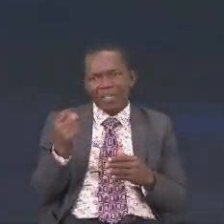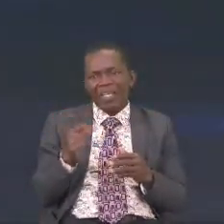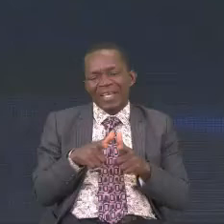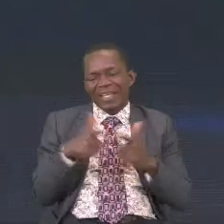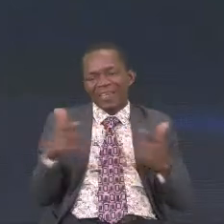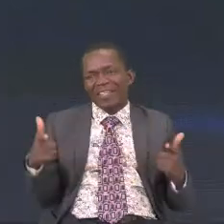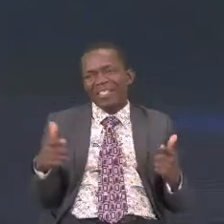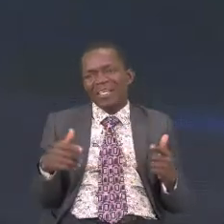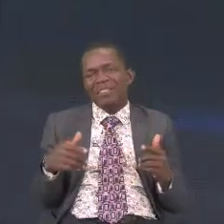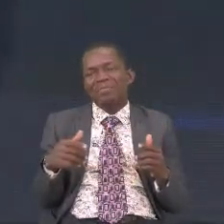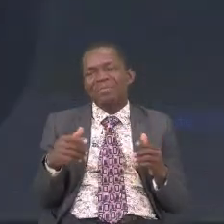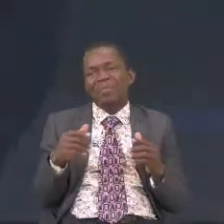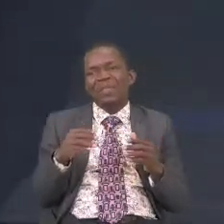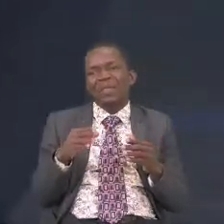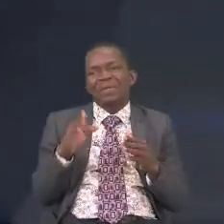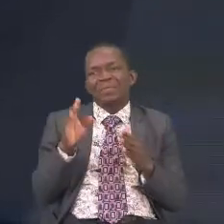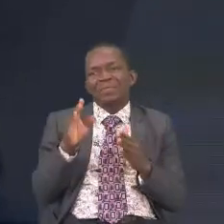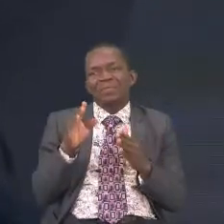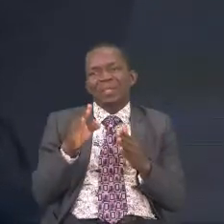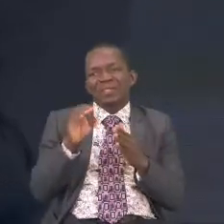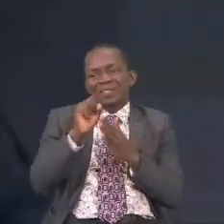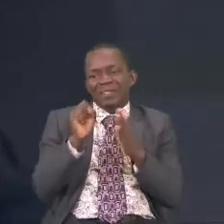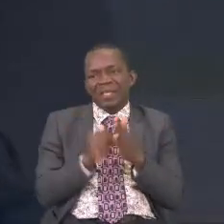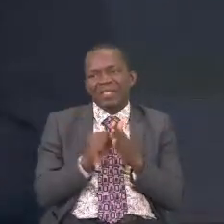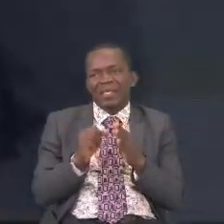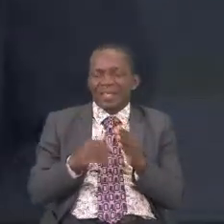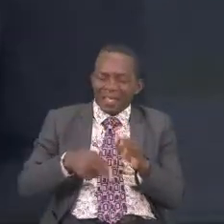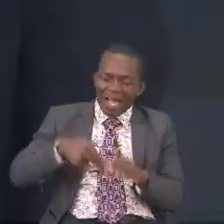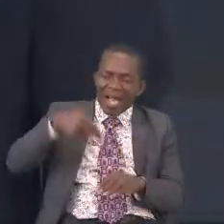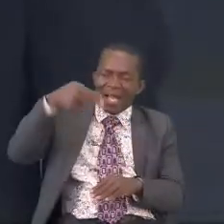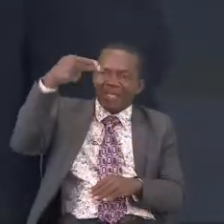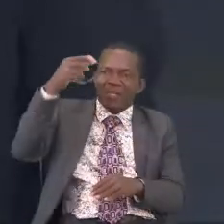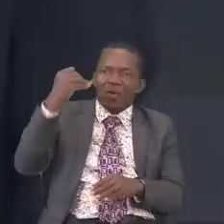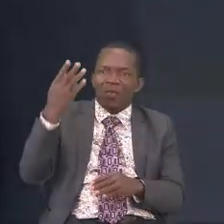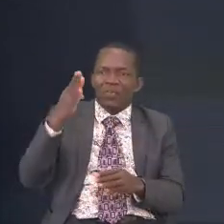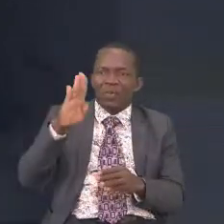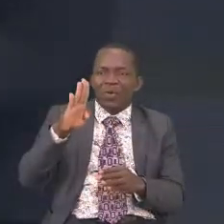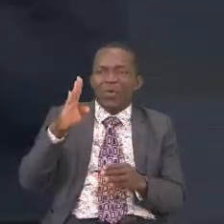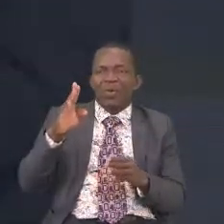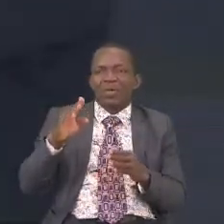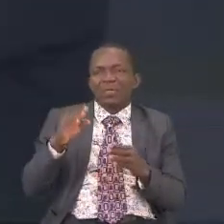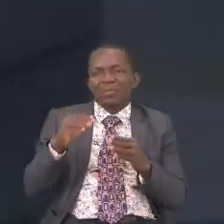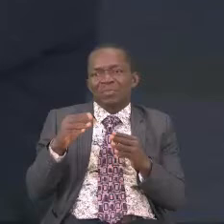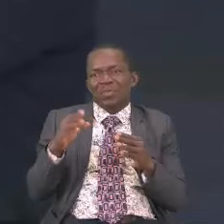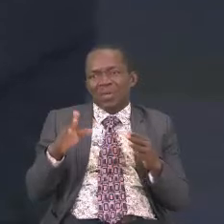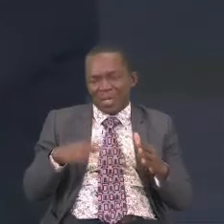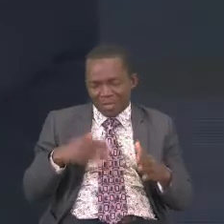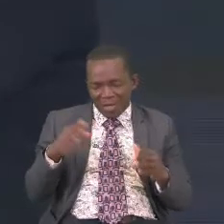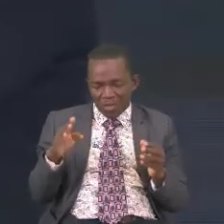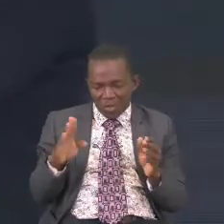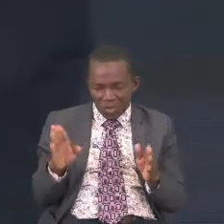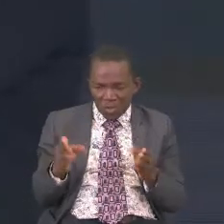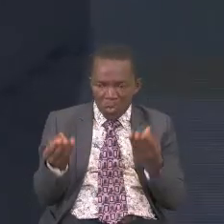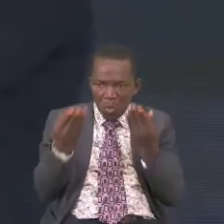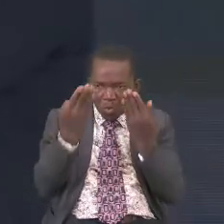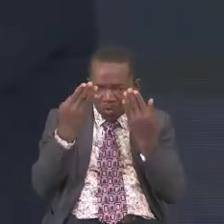of the greatest day, the peak of your graph, when you were just soaked with the word of